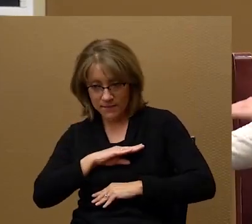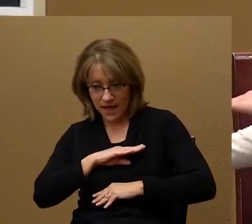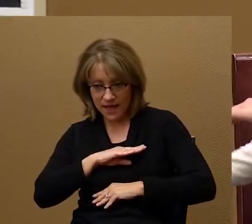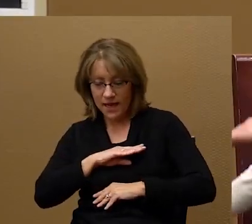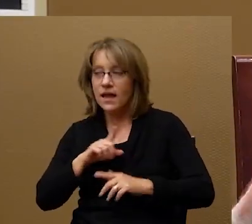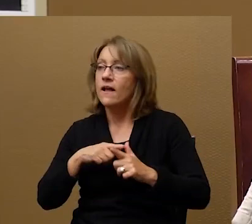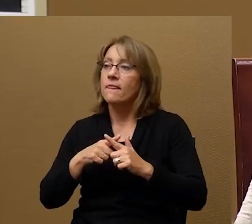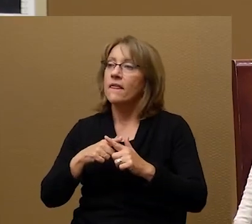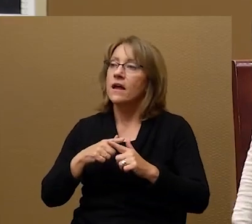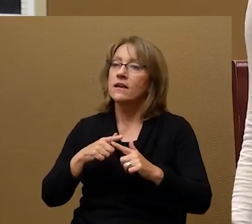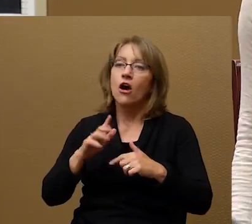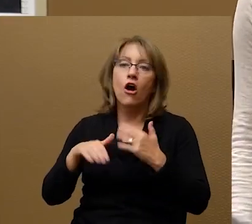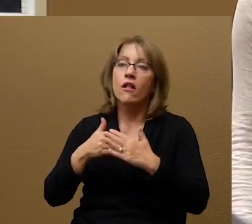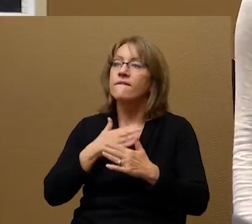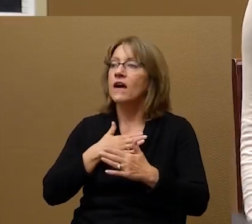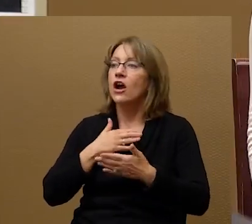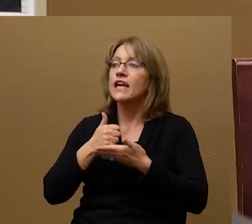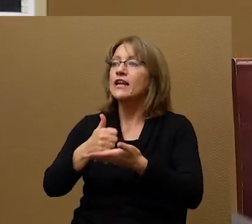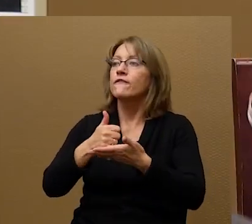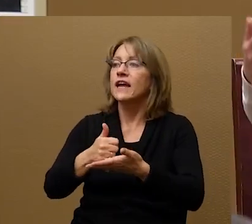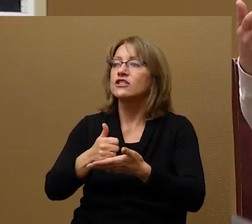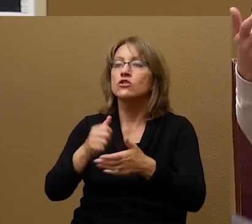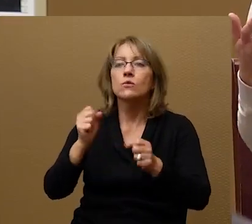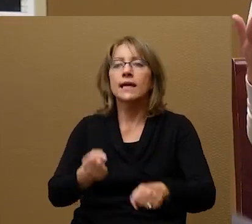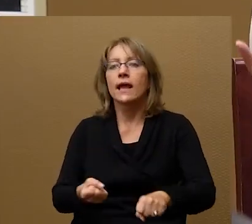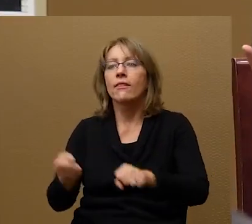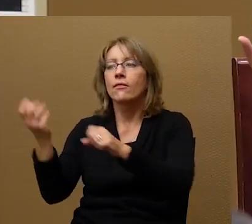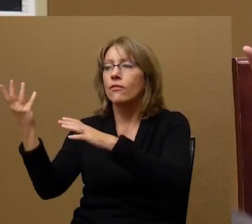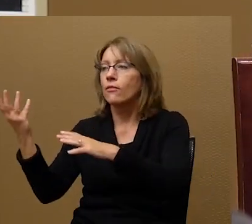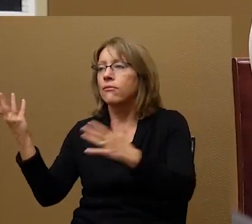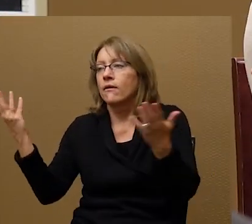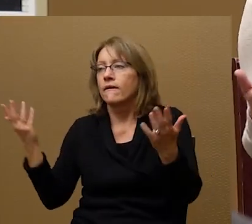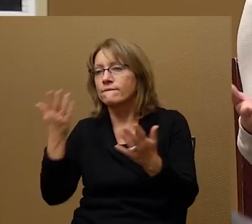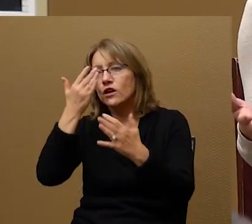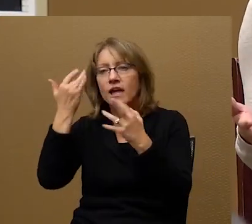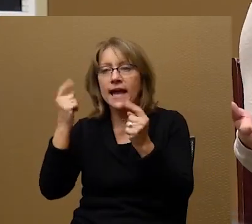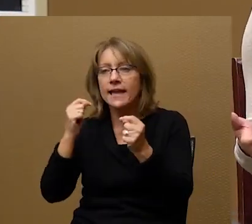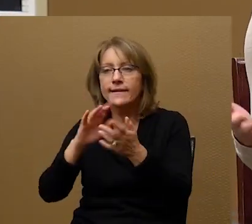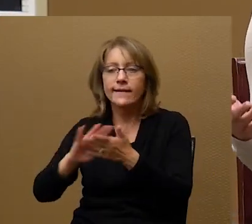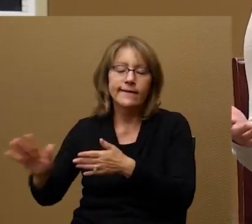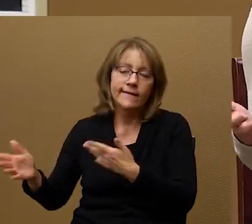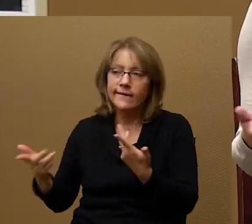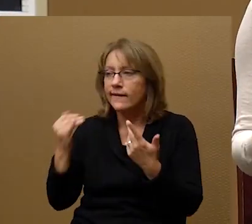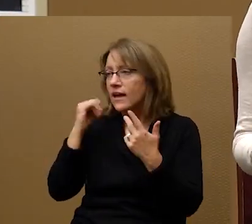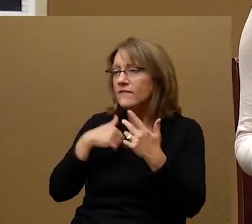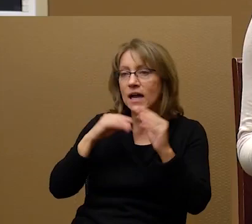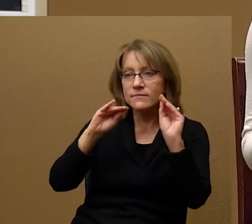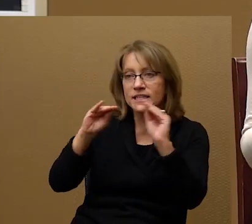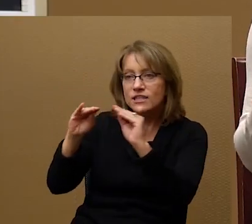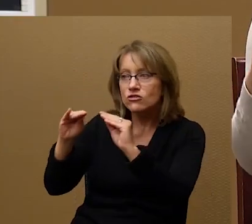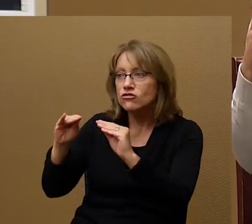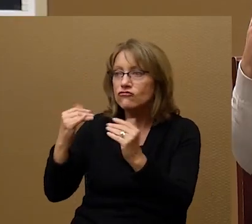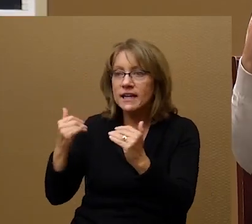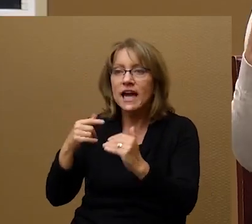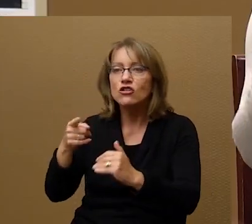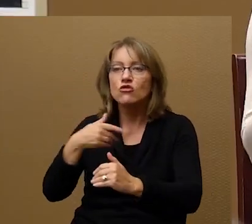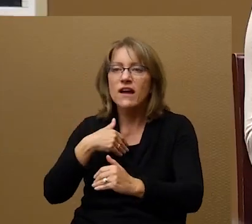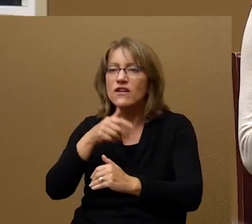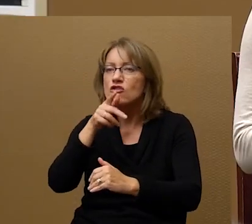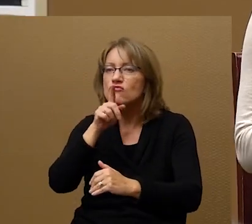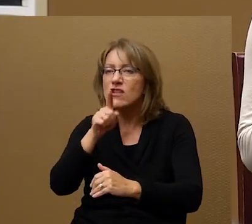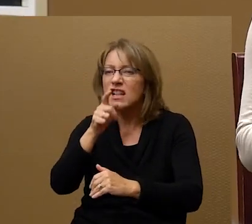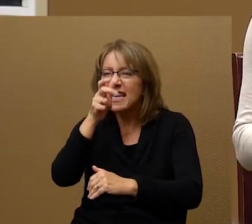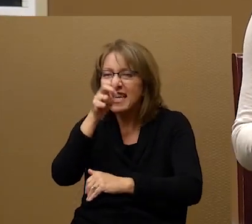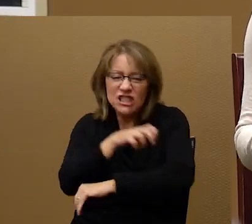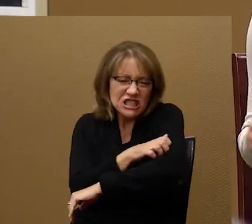our interventions out the window. Because if I was teaching you right now and you had a really itchy sweater on and the